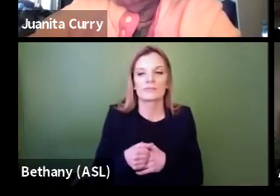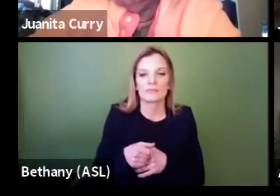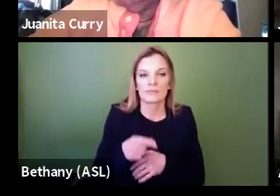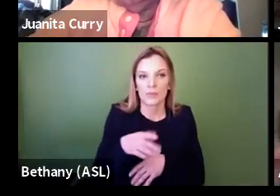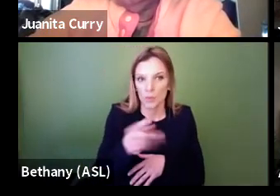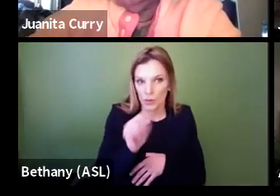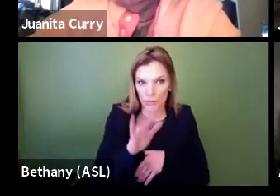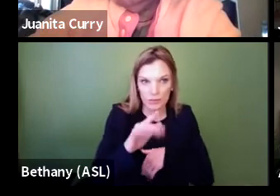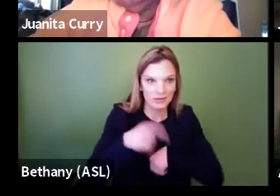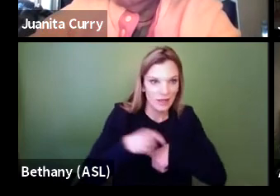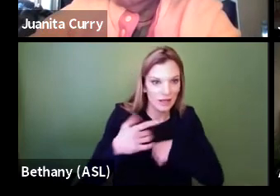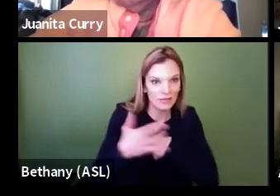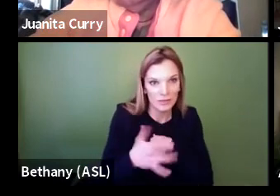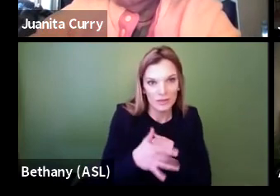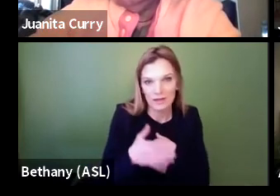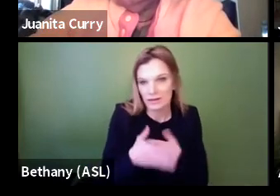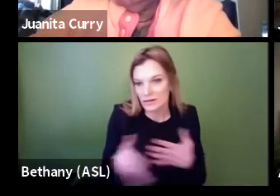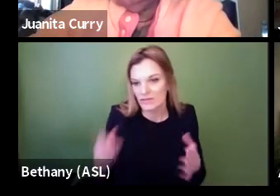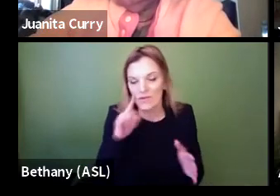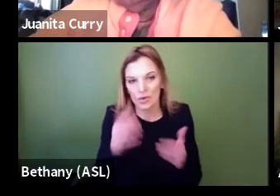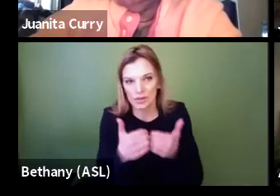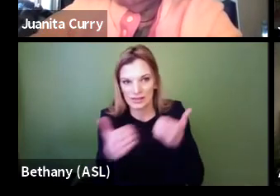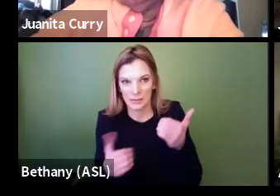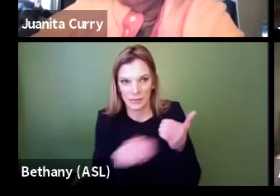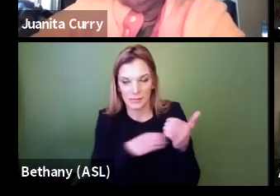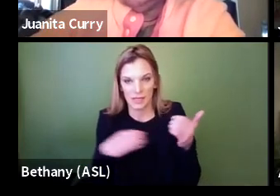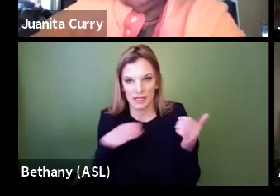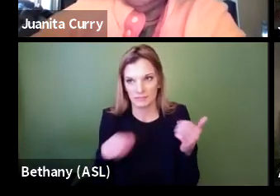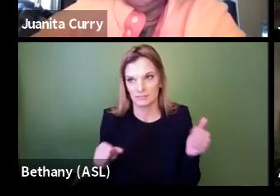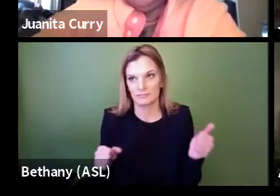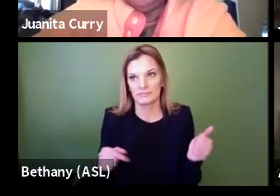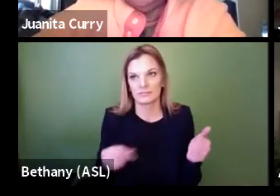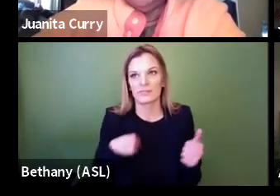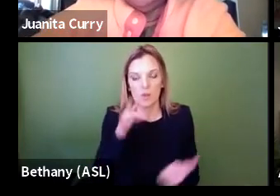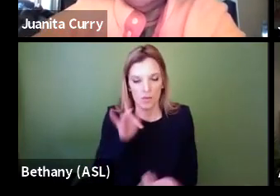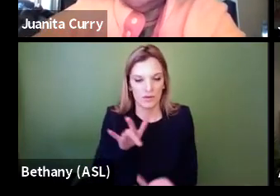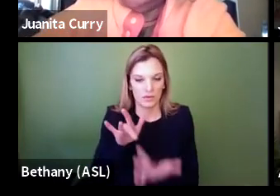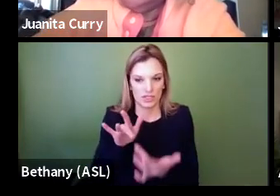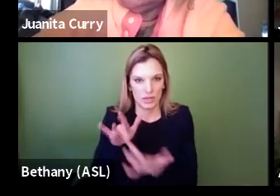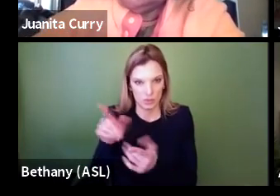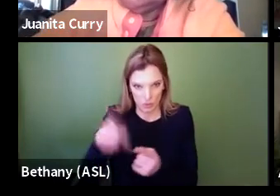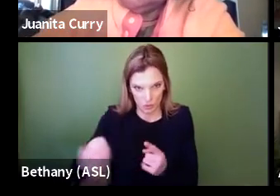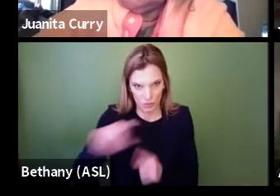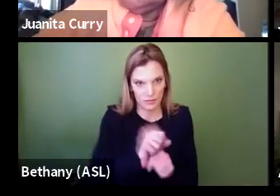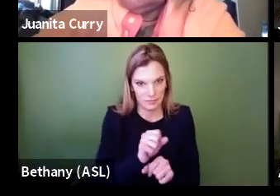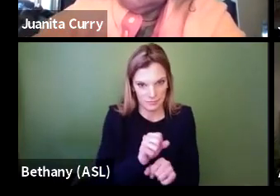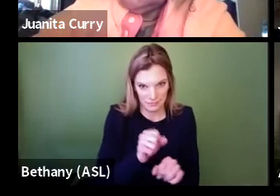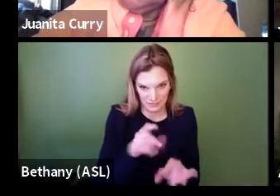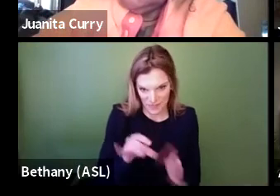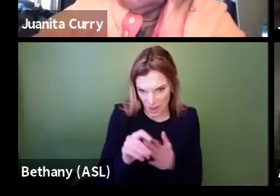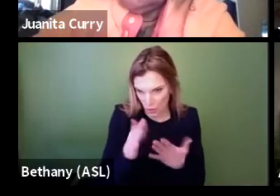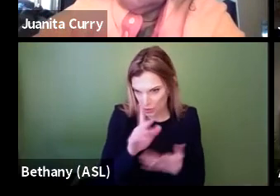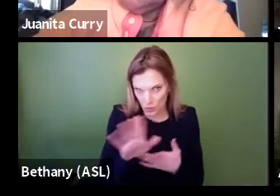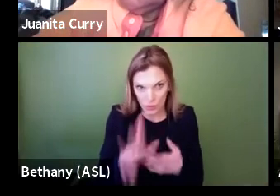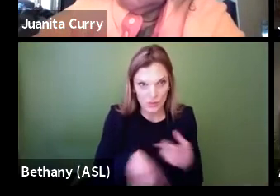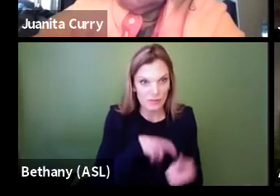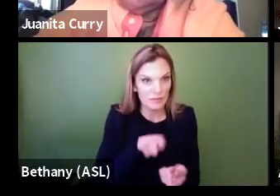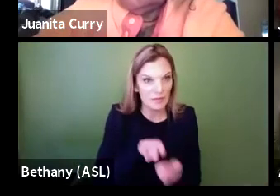availability for your subcommittee. So those of you who are on subcommittees, I will be reaching out to you to find out your specific time